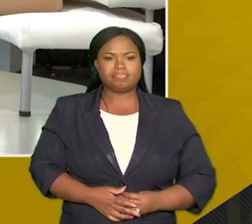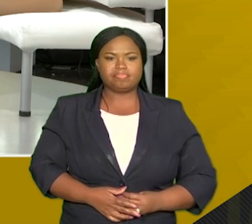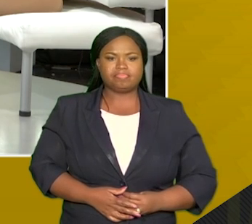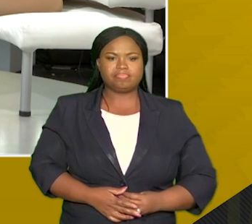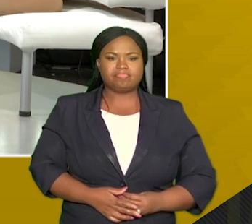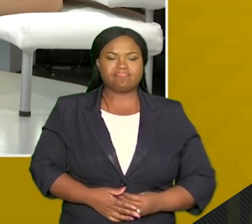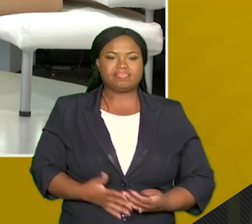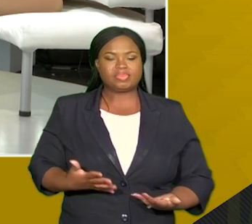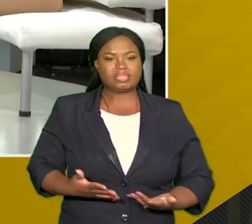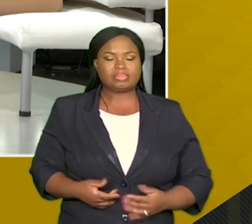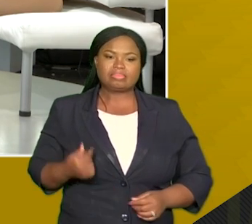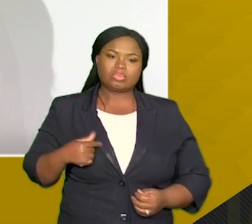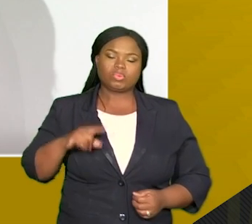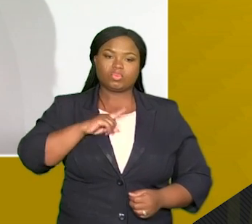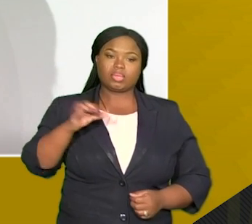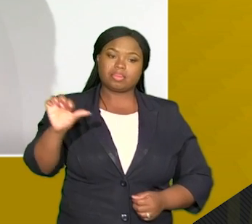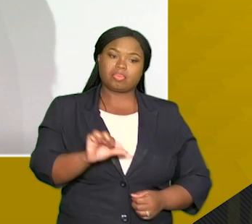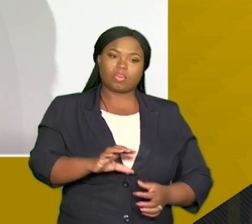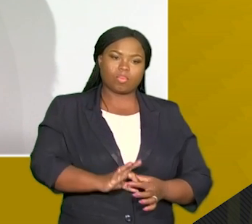some adjustments because he came back home.